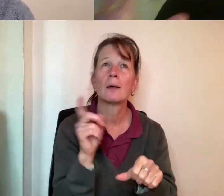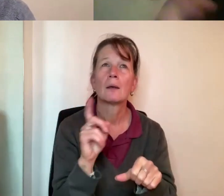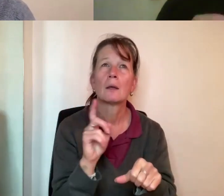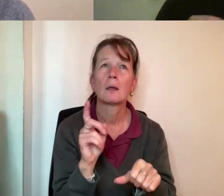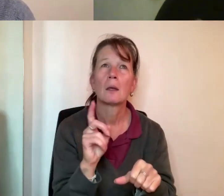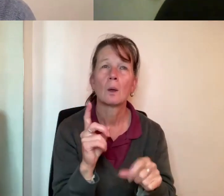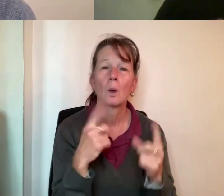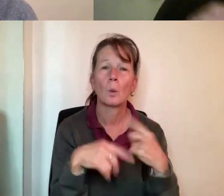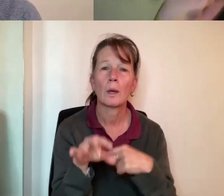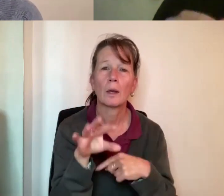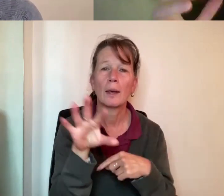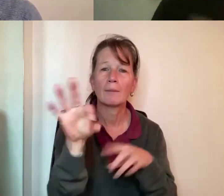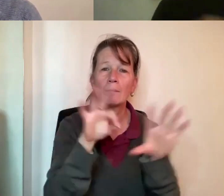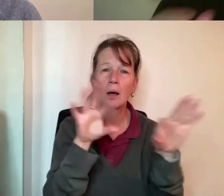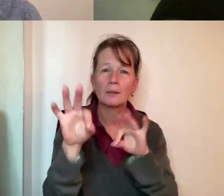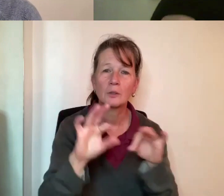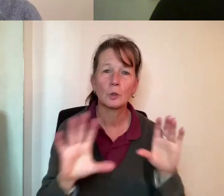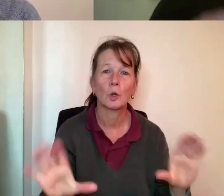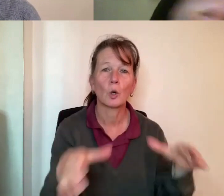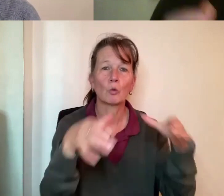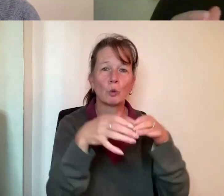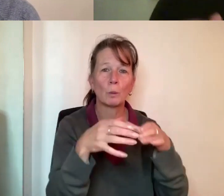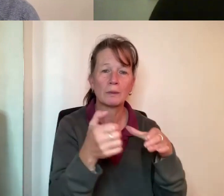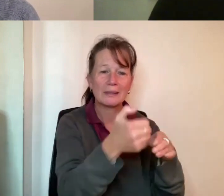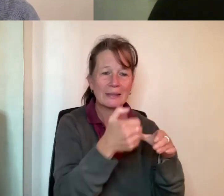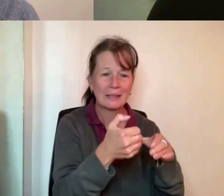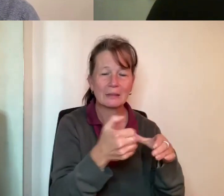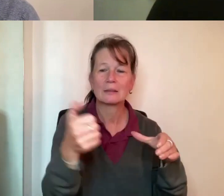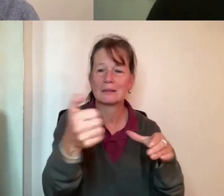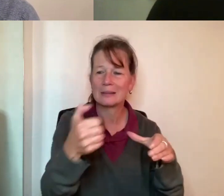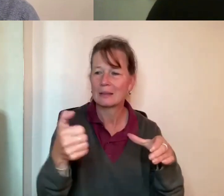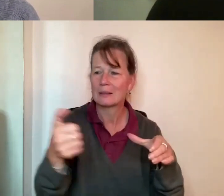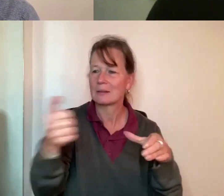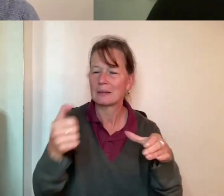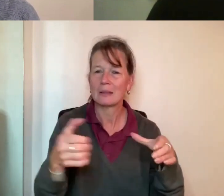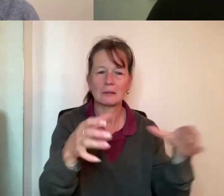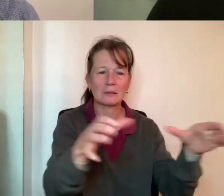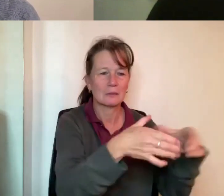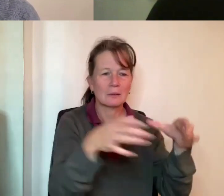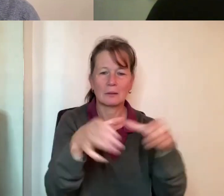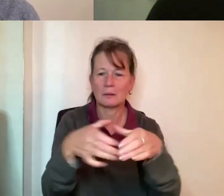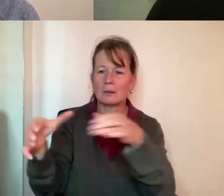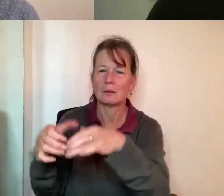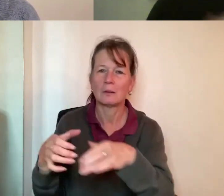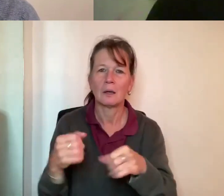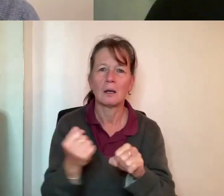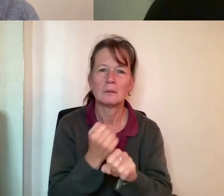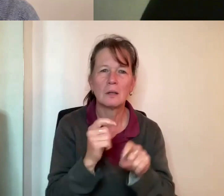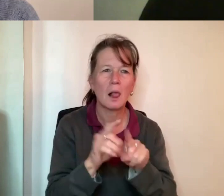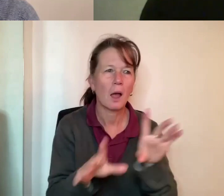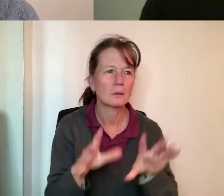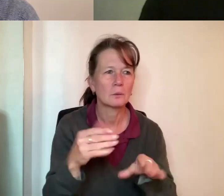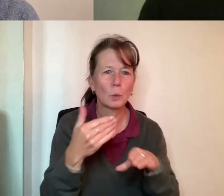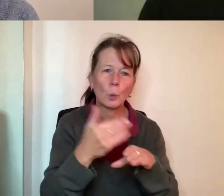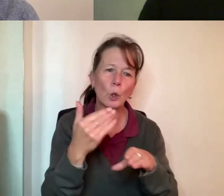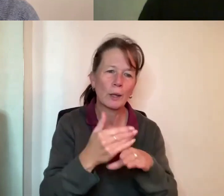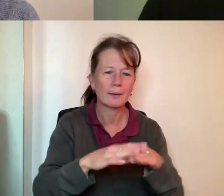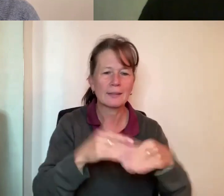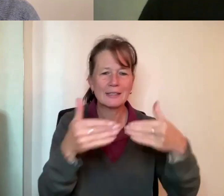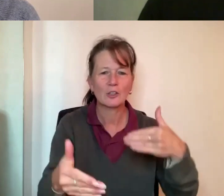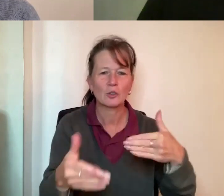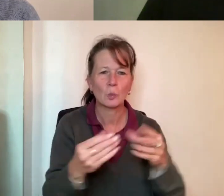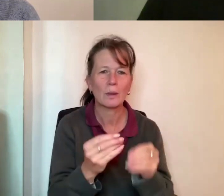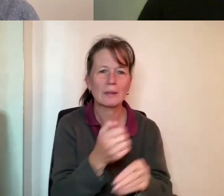we actually invited groups of 6 people, and did a kind of working session with those